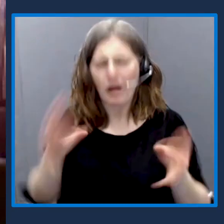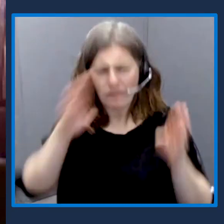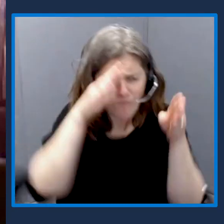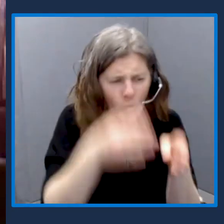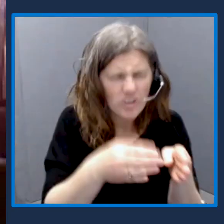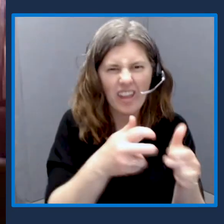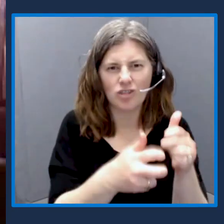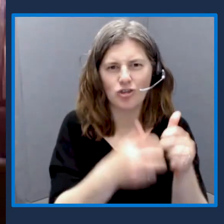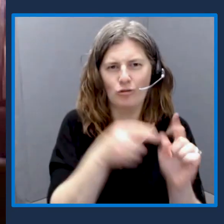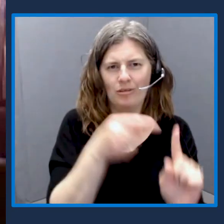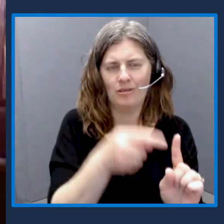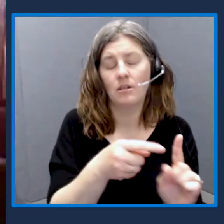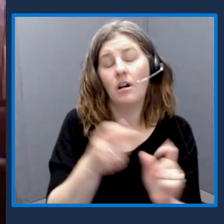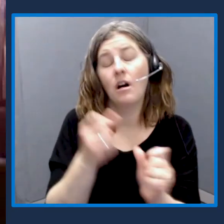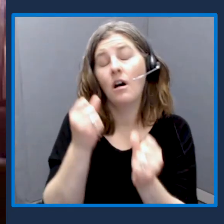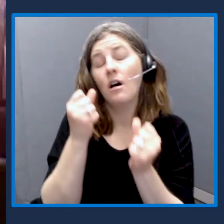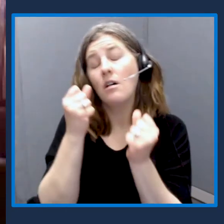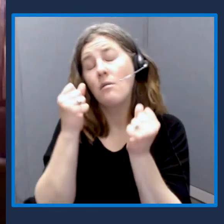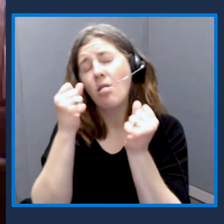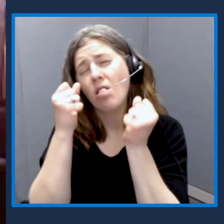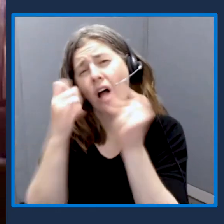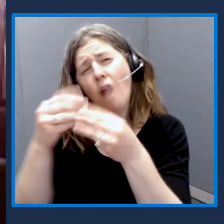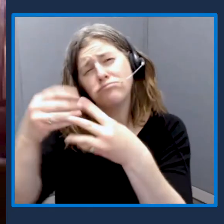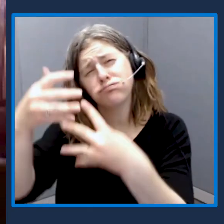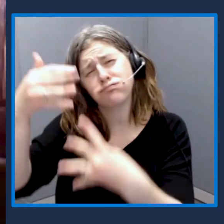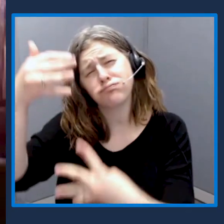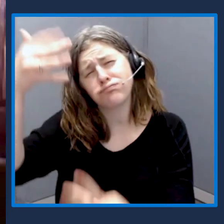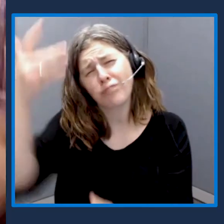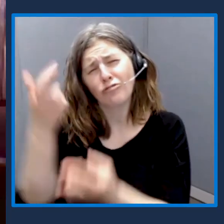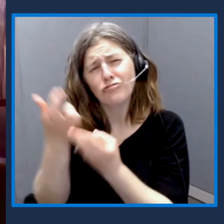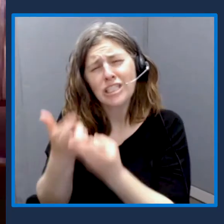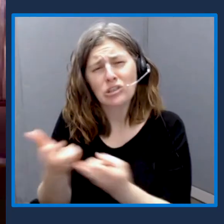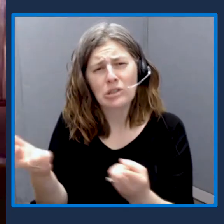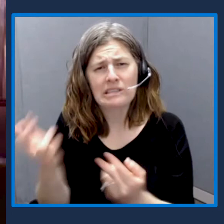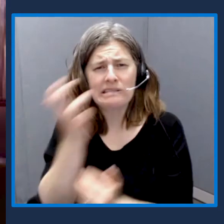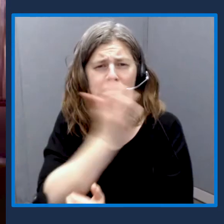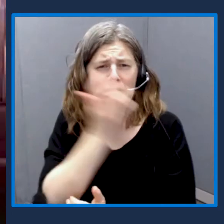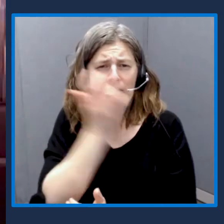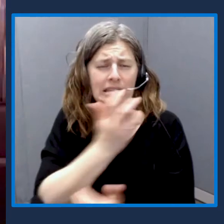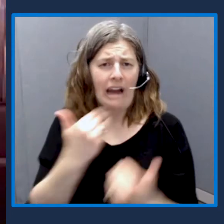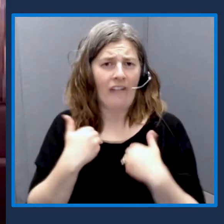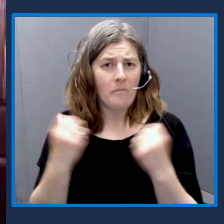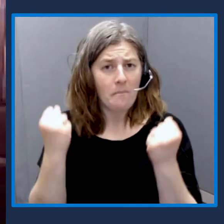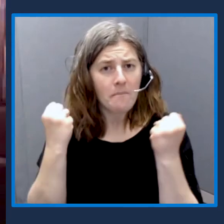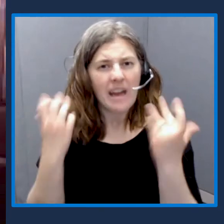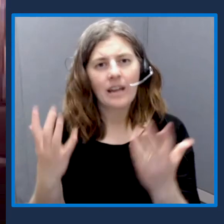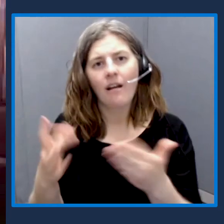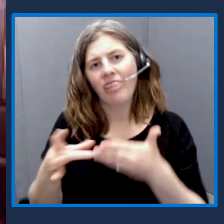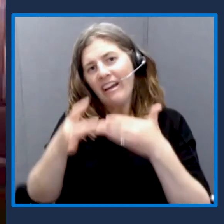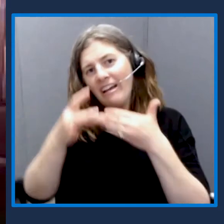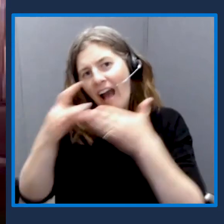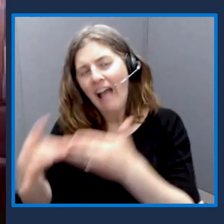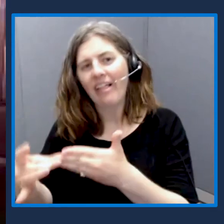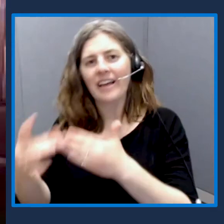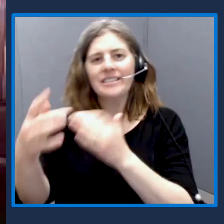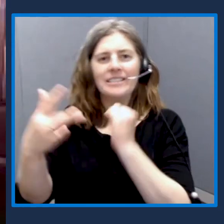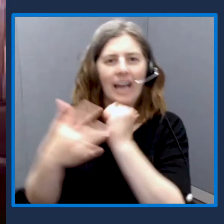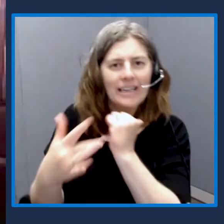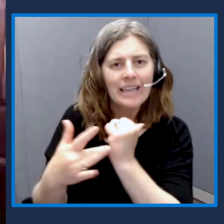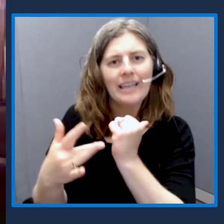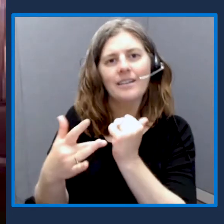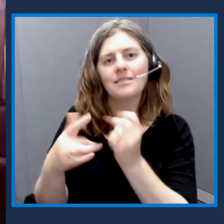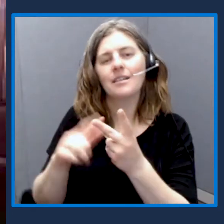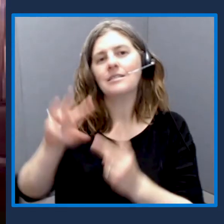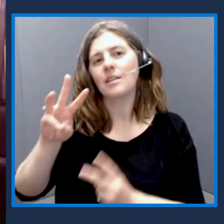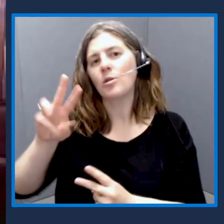there's lots of resources. The guidelines and techniques themselves from the